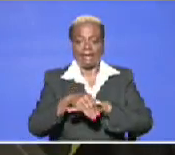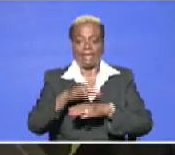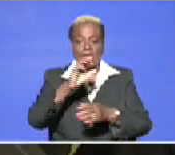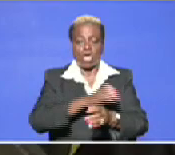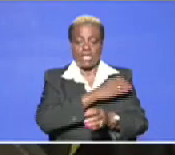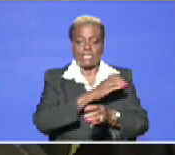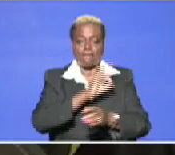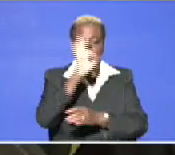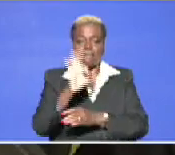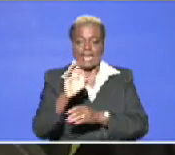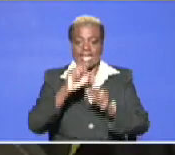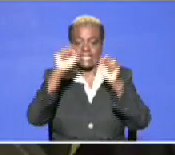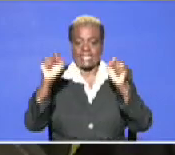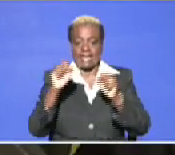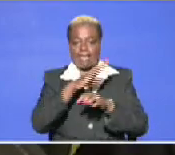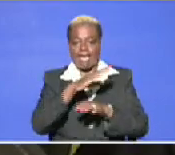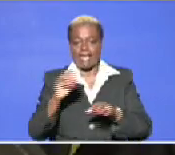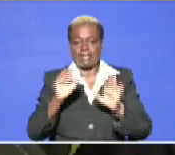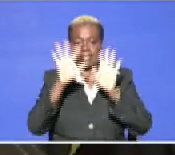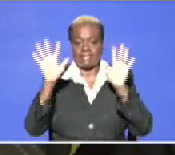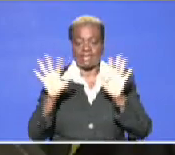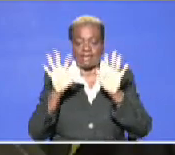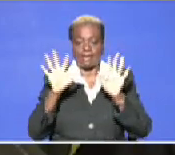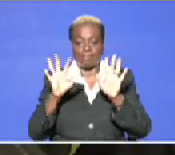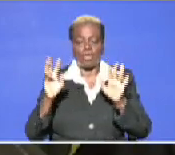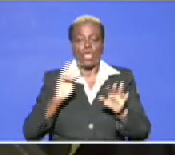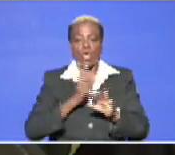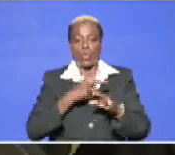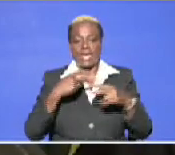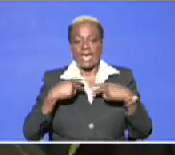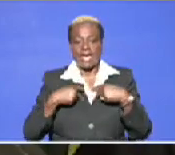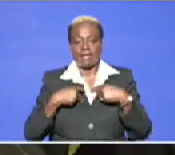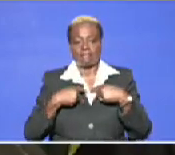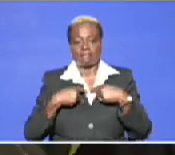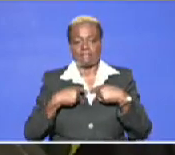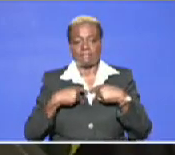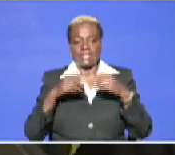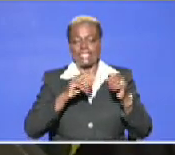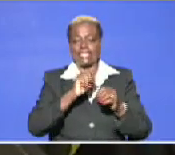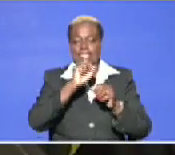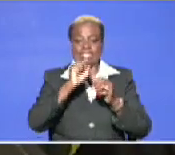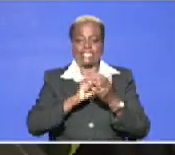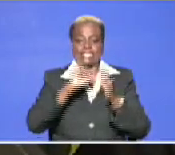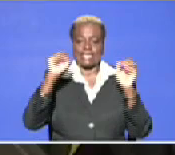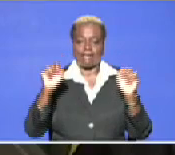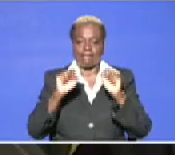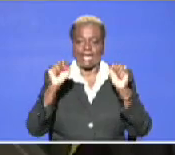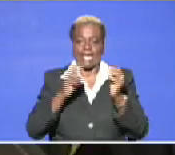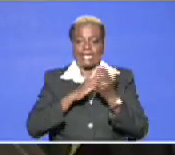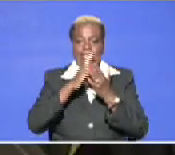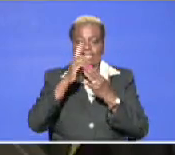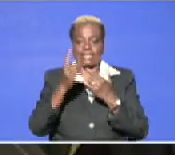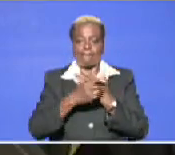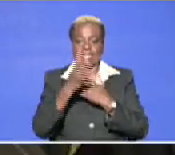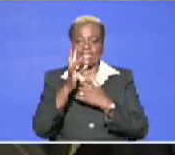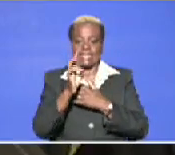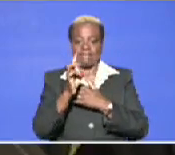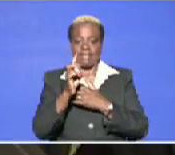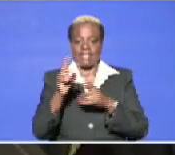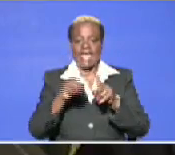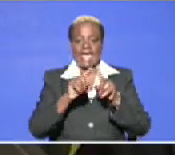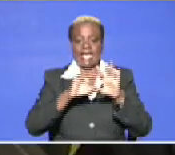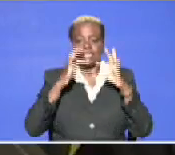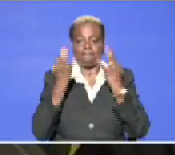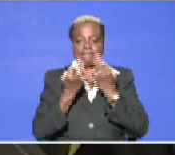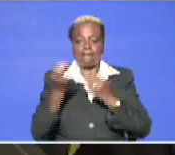Sunday. We have earmarked Saturday, December 7th, as Family Day. So we're